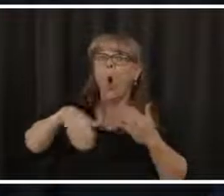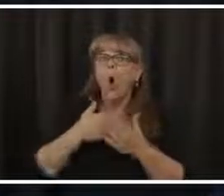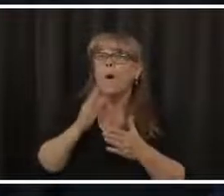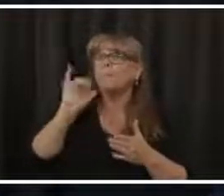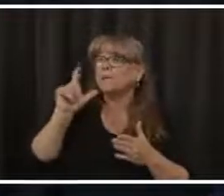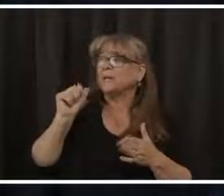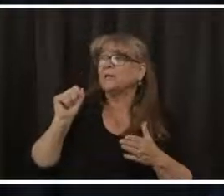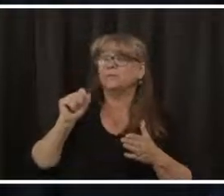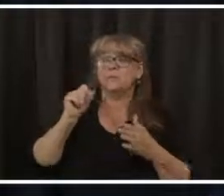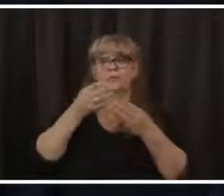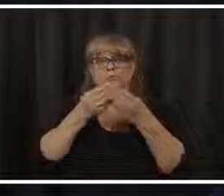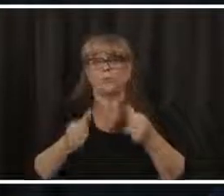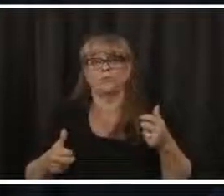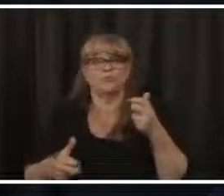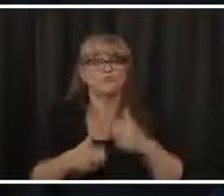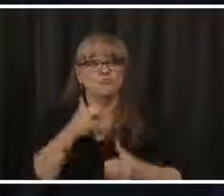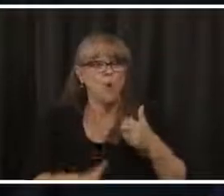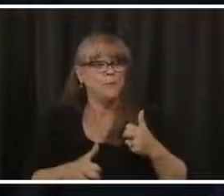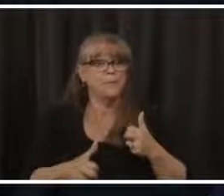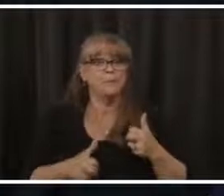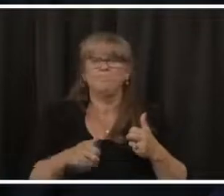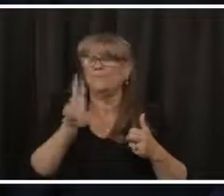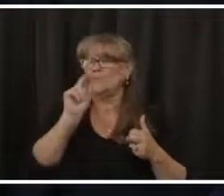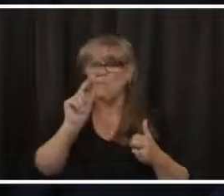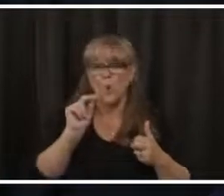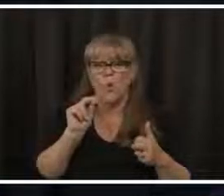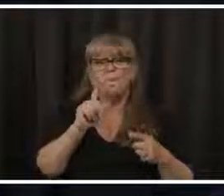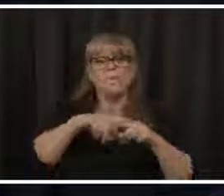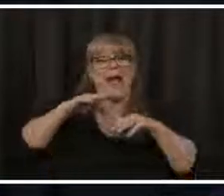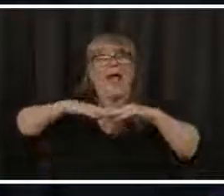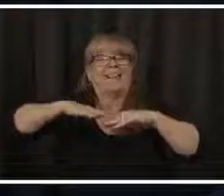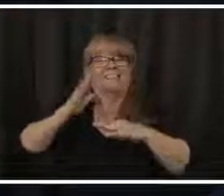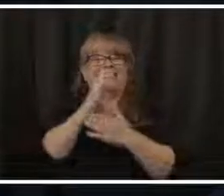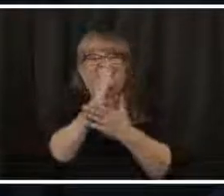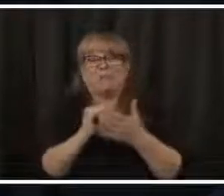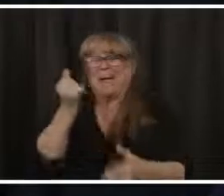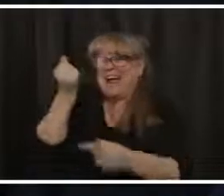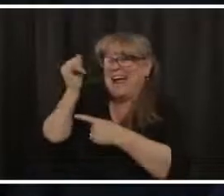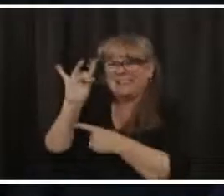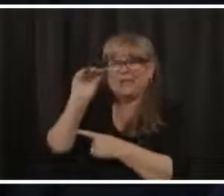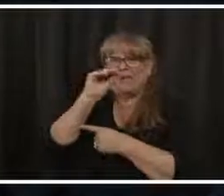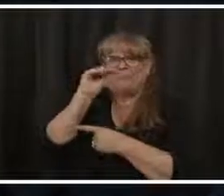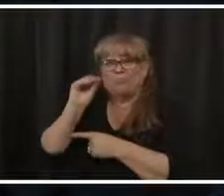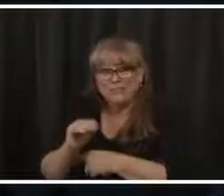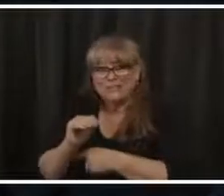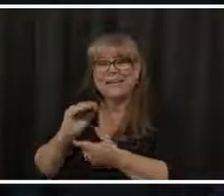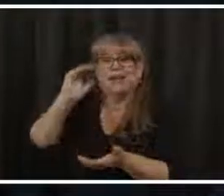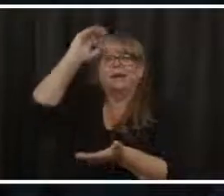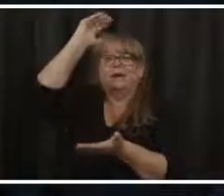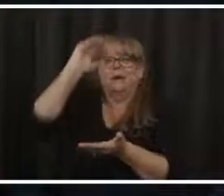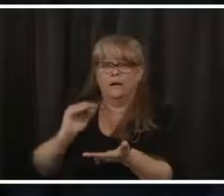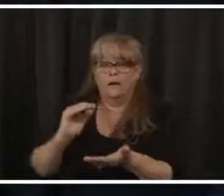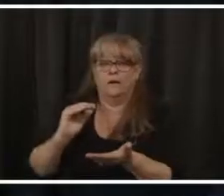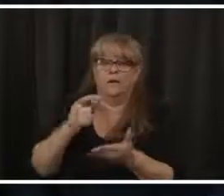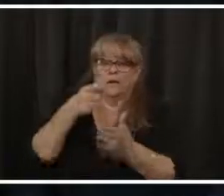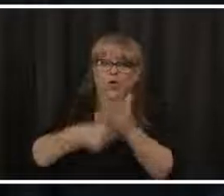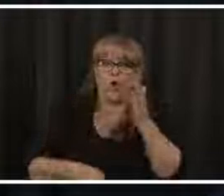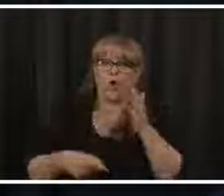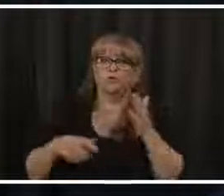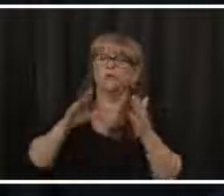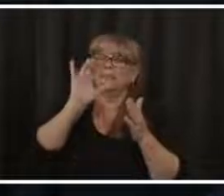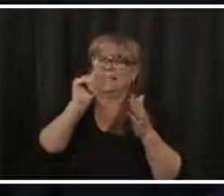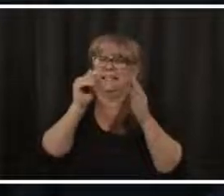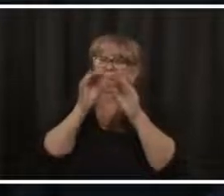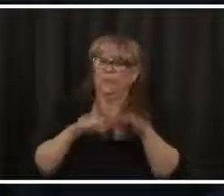everybody wants, but saving people 18% on their health care costs is a huge deal, and I'm enthusiastically supportive of